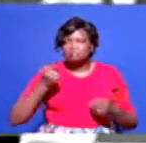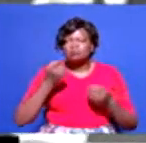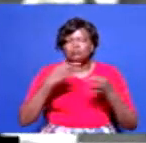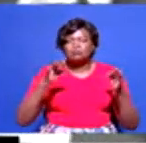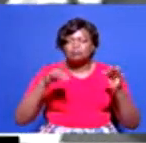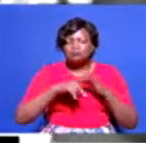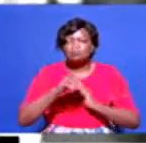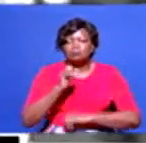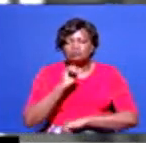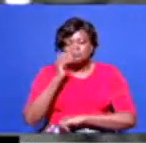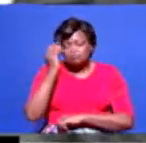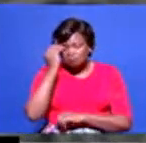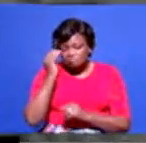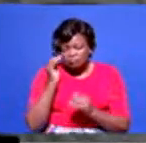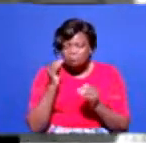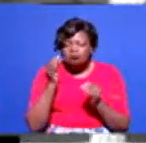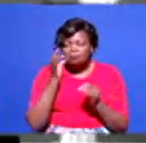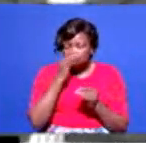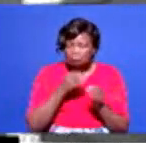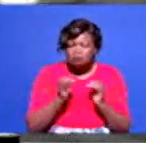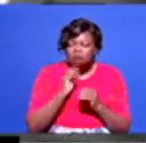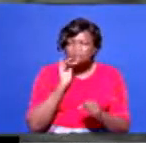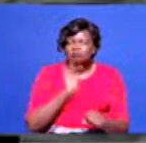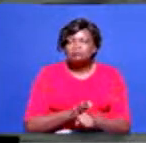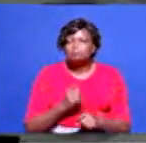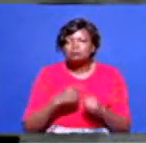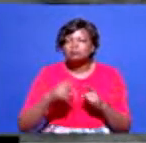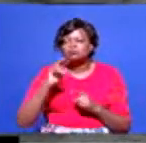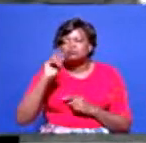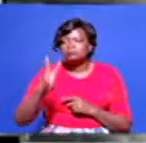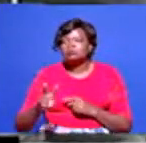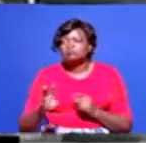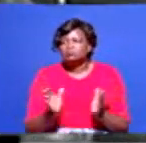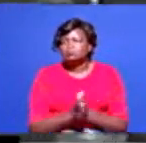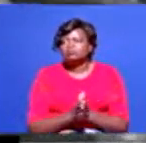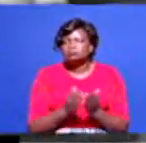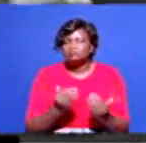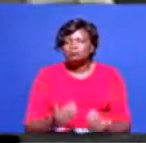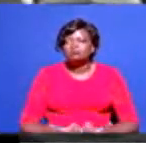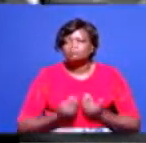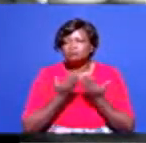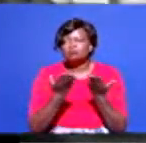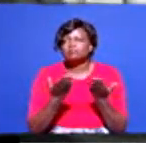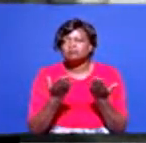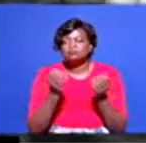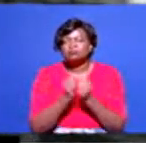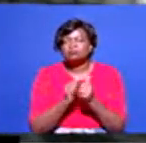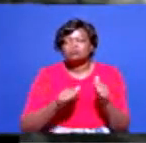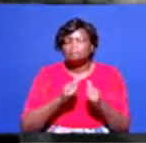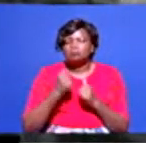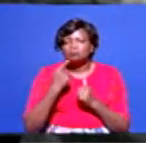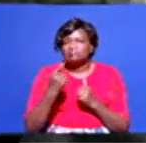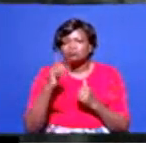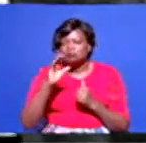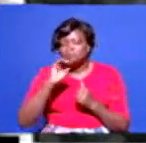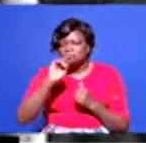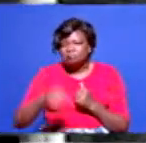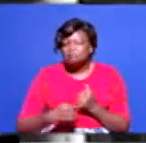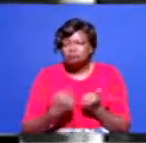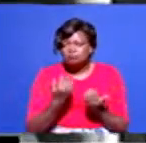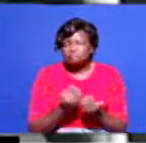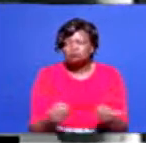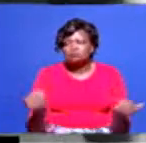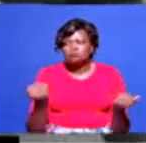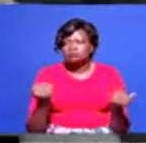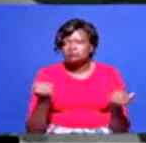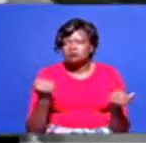was Kibaki's election promise in 2002, and he delivered, with about 150,000 children returning